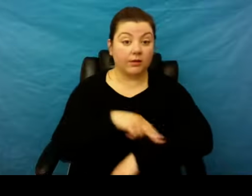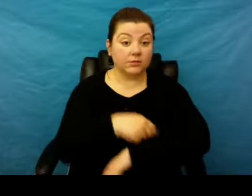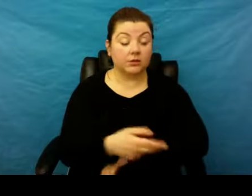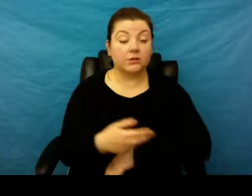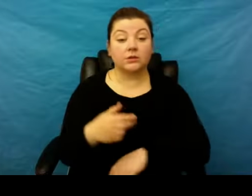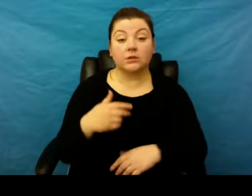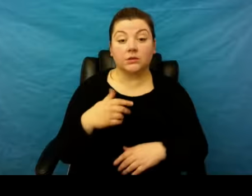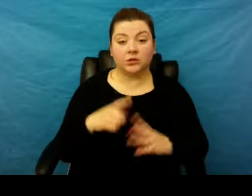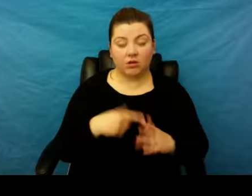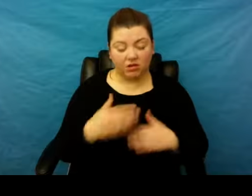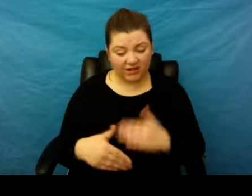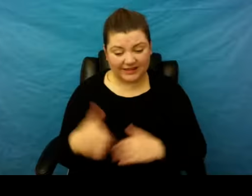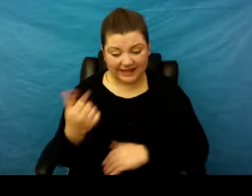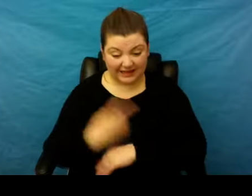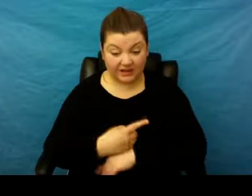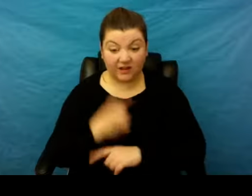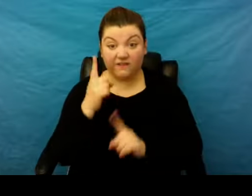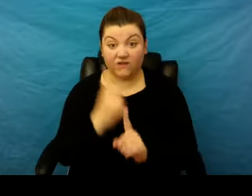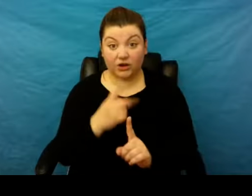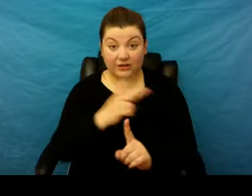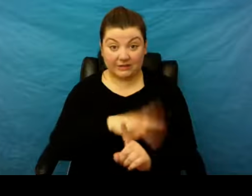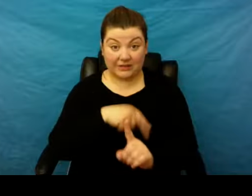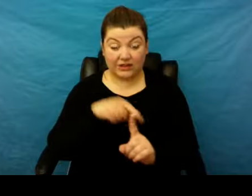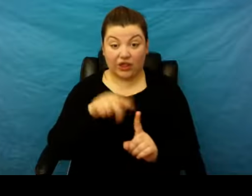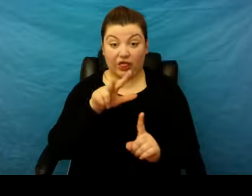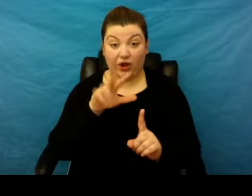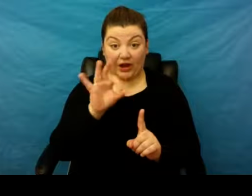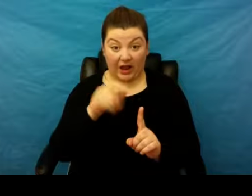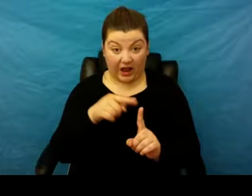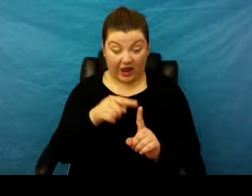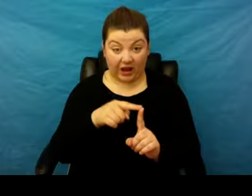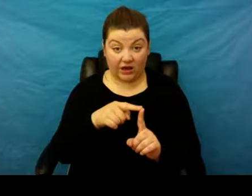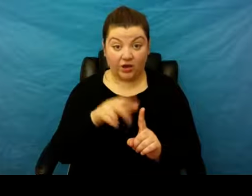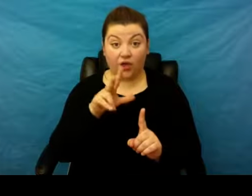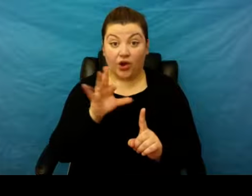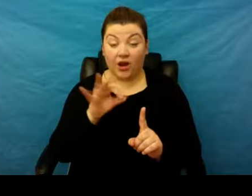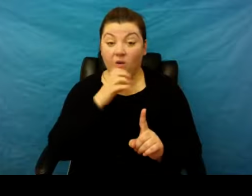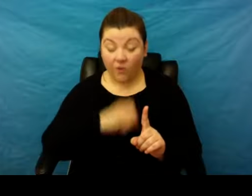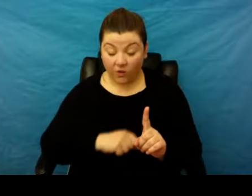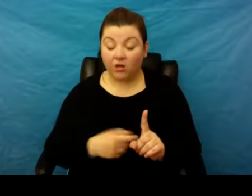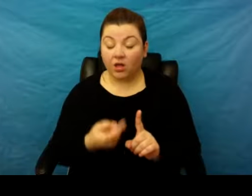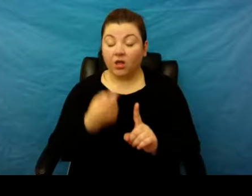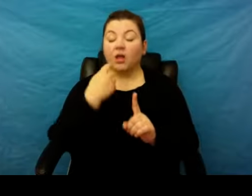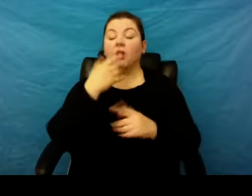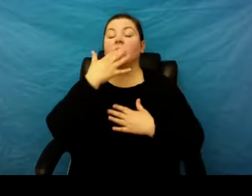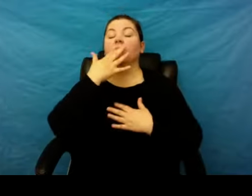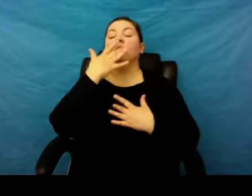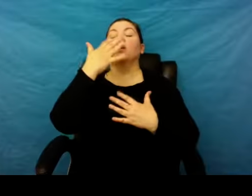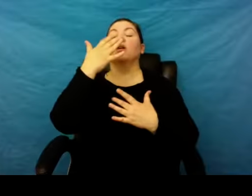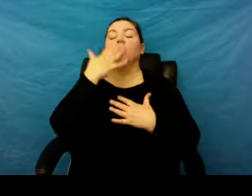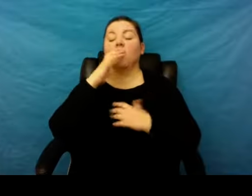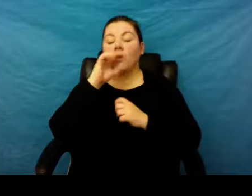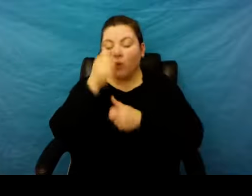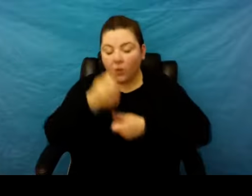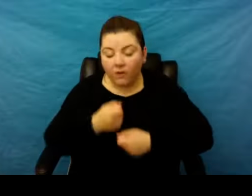was a 39-year-old who is now home. So he was a 39-year-old who needed mechanical ventilation. He is off